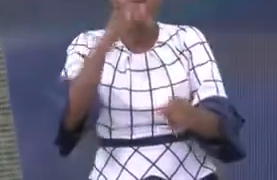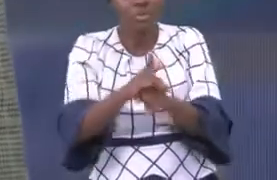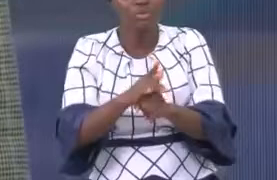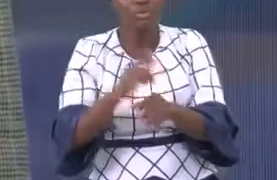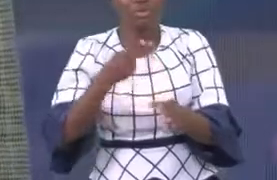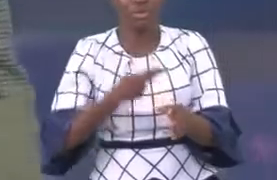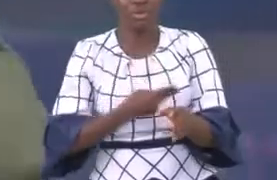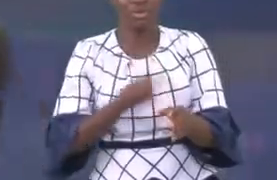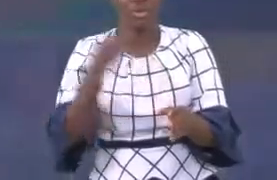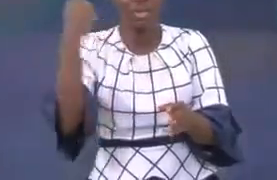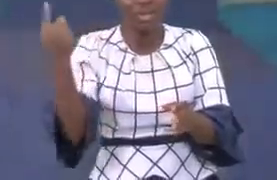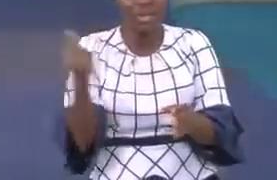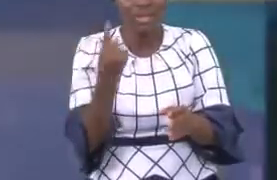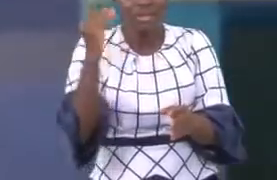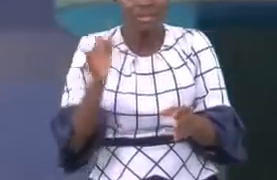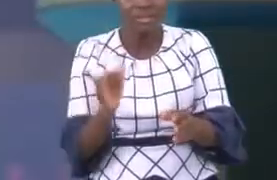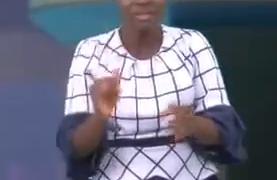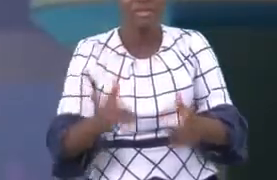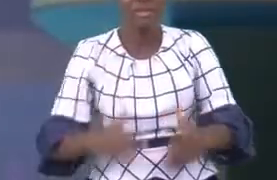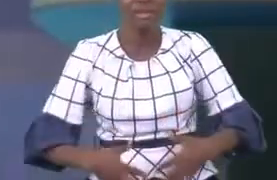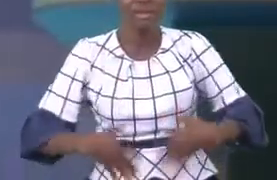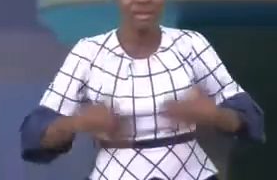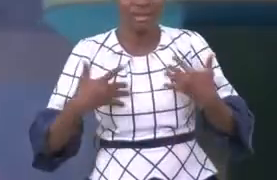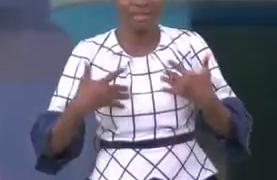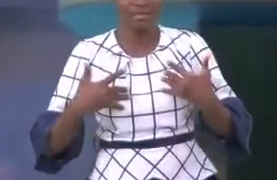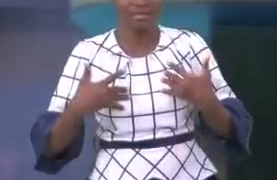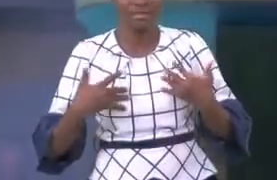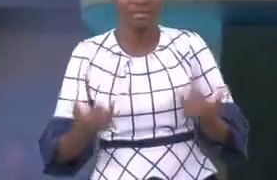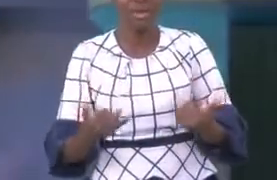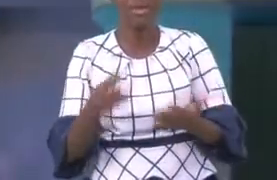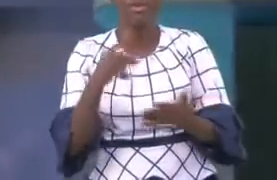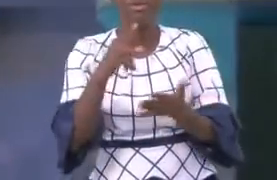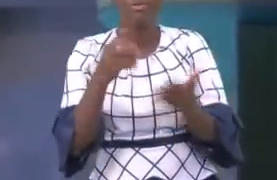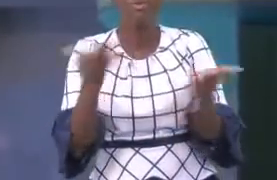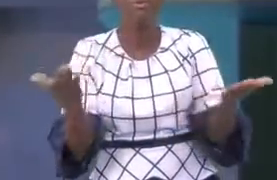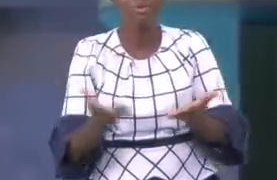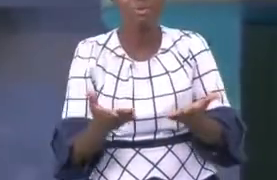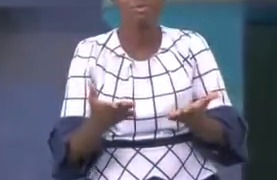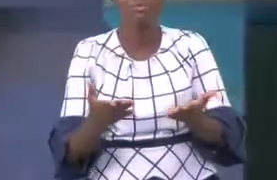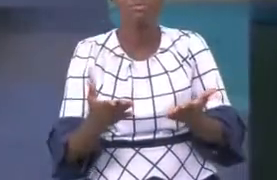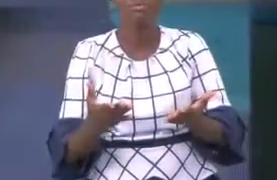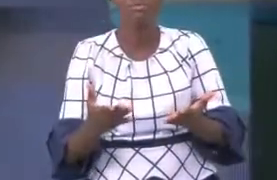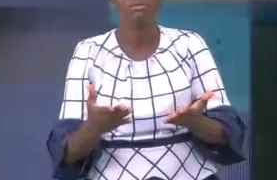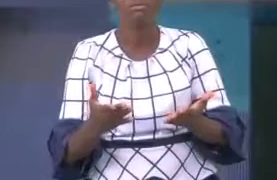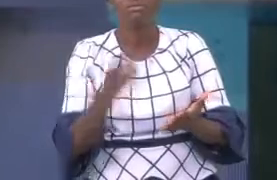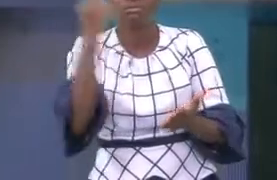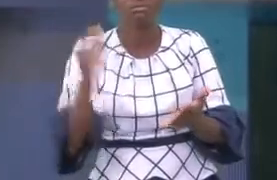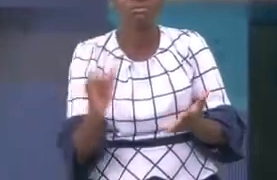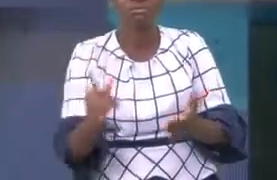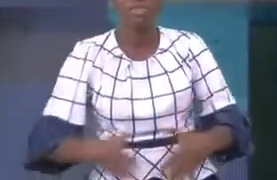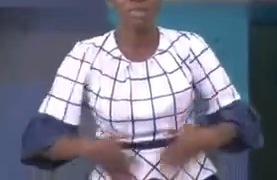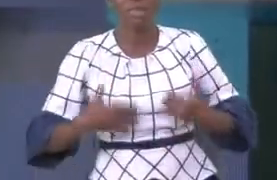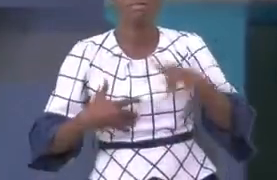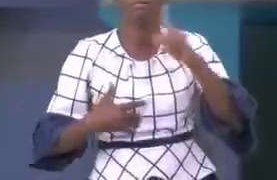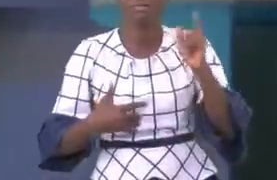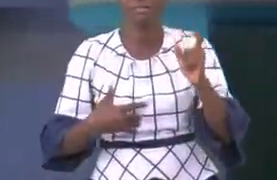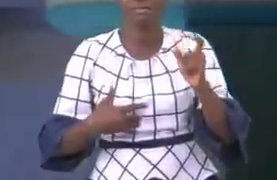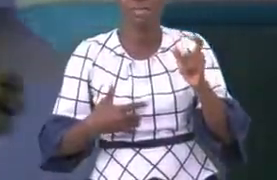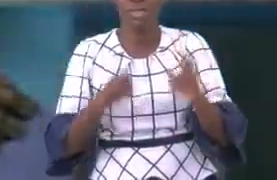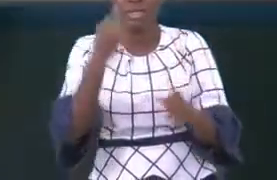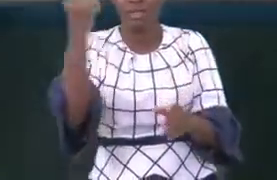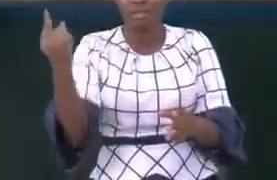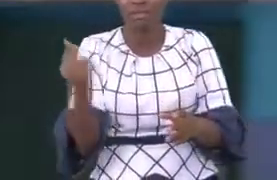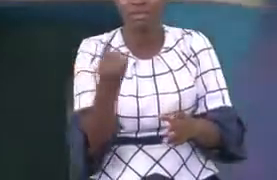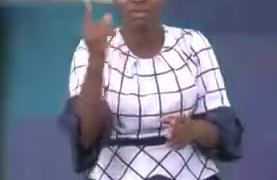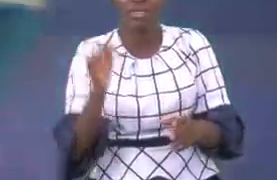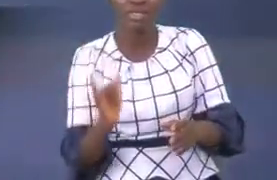life. What's eternal life? Eternal life. the life that never ends. What's